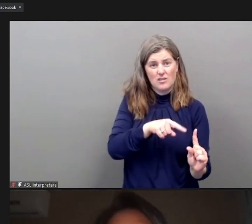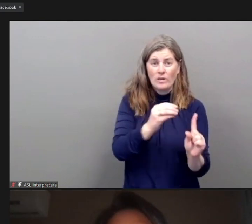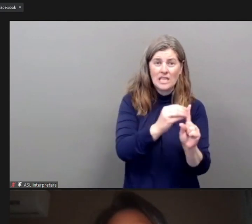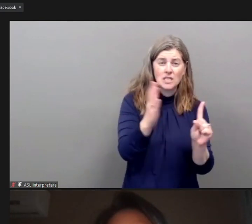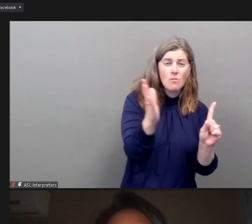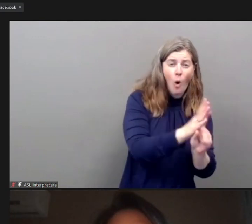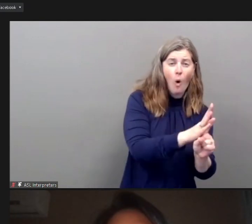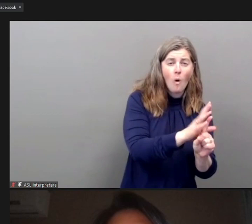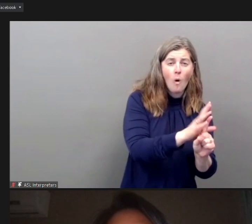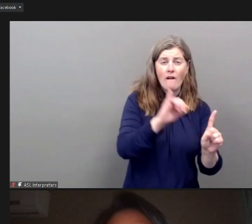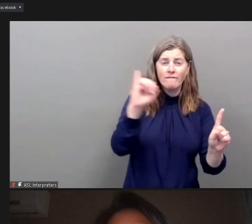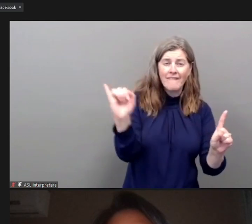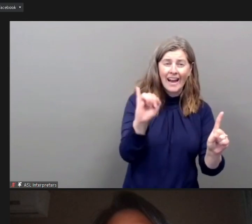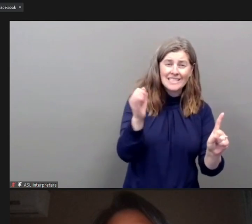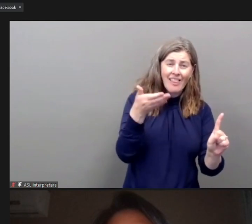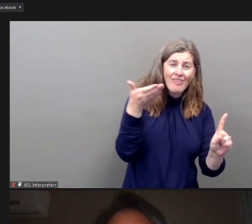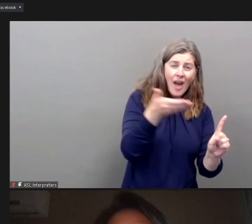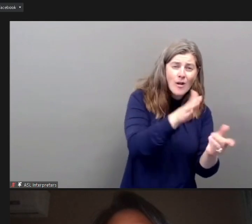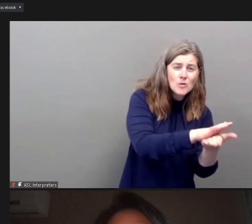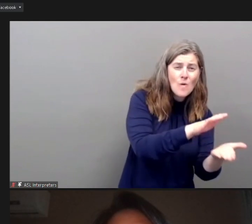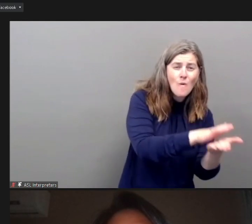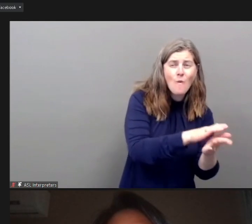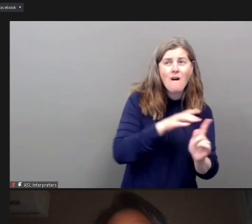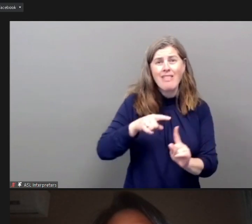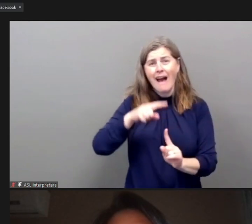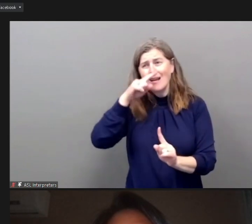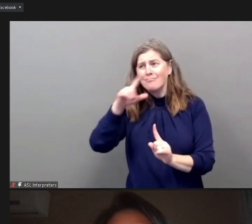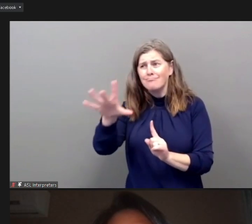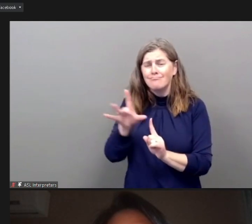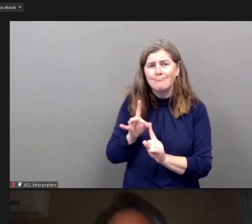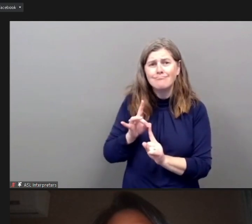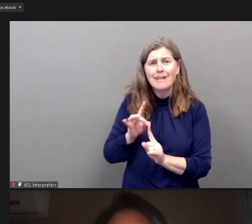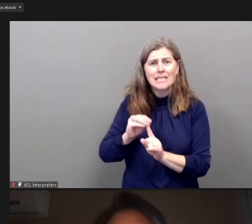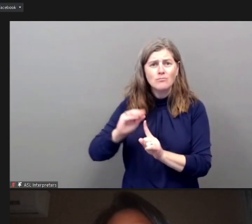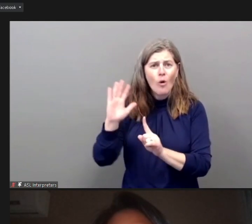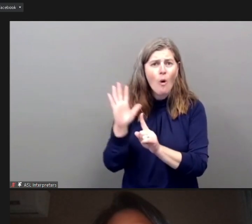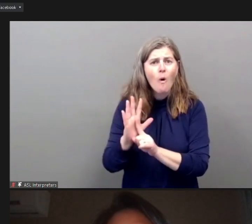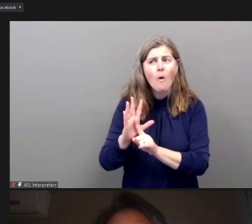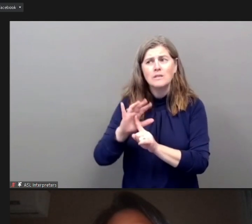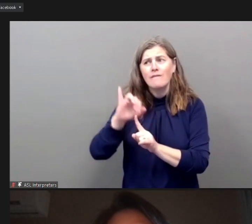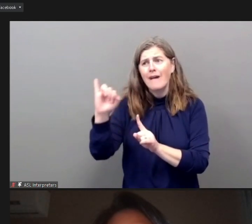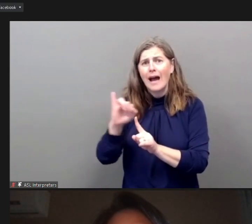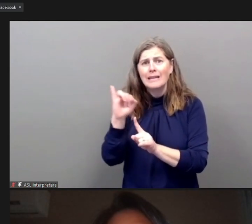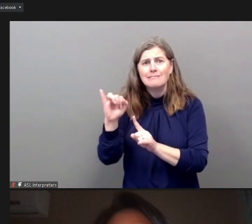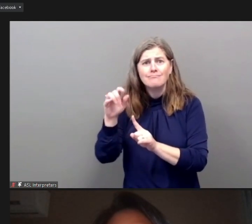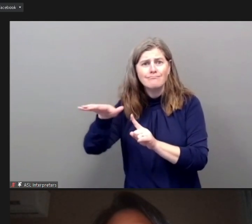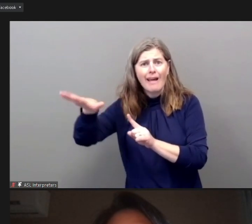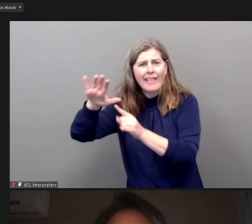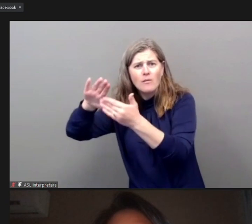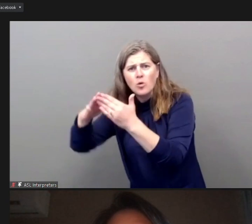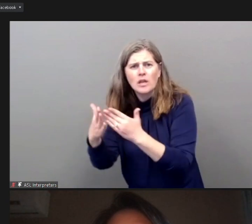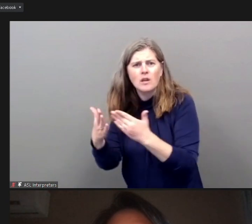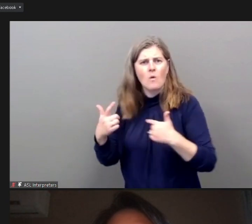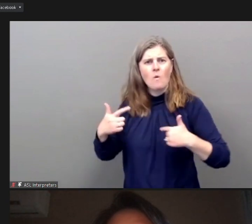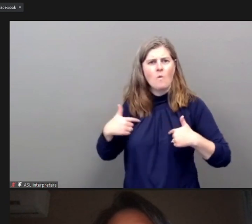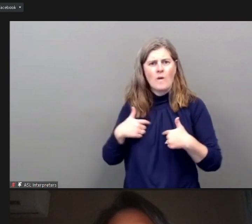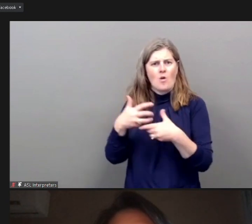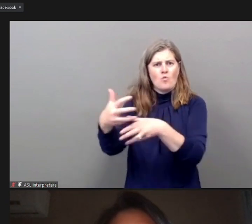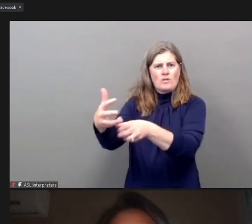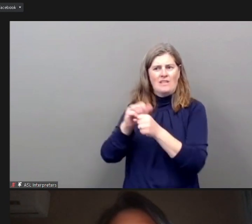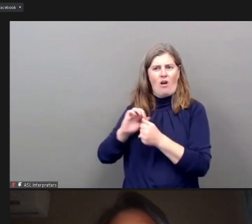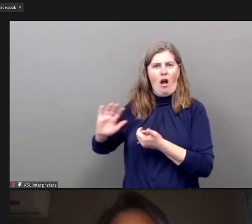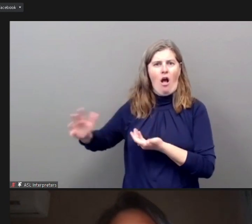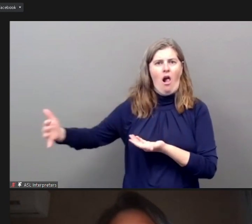or infected on campus, was exposed and infected in the community, etc. So we receive